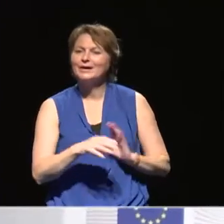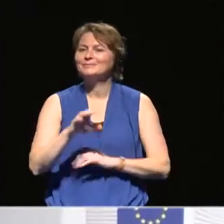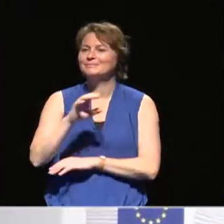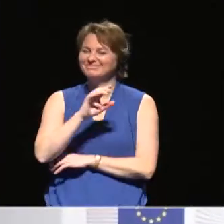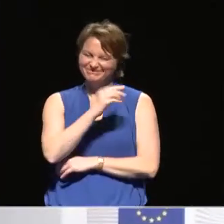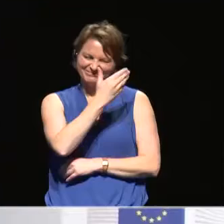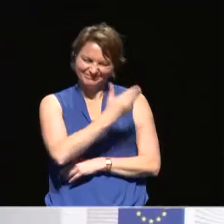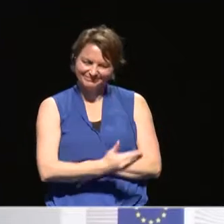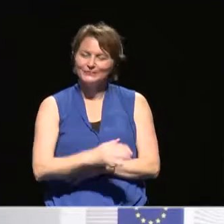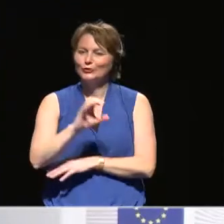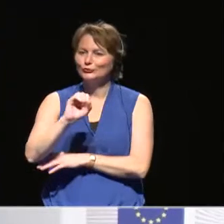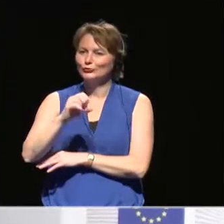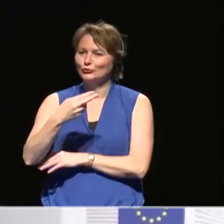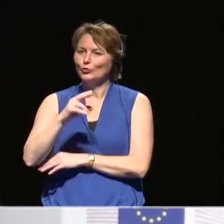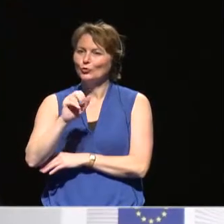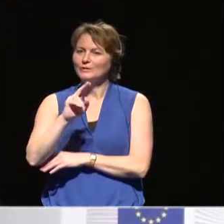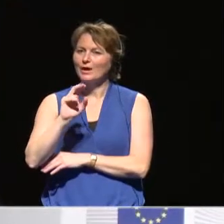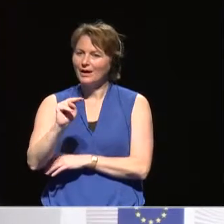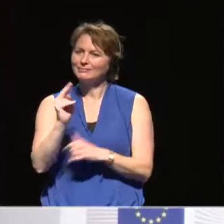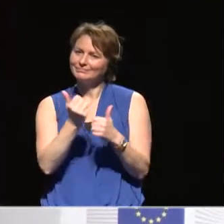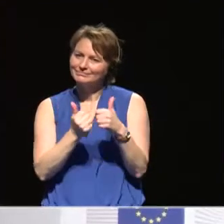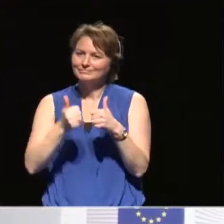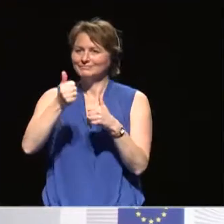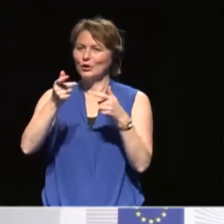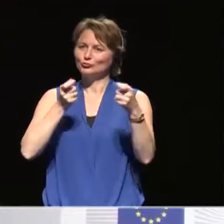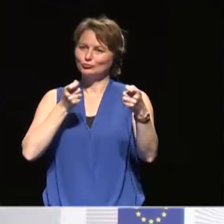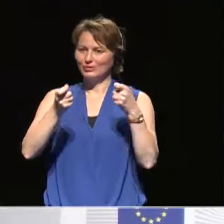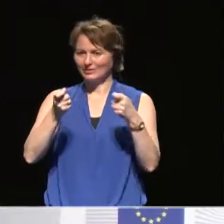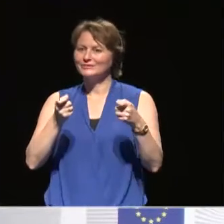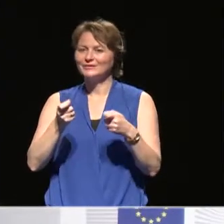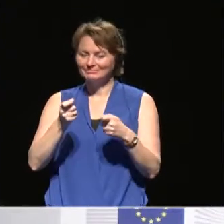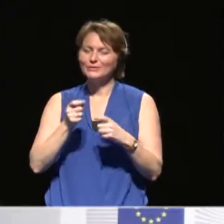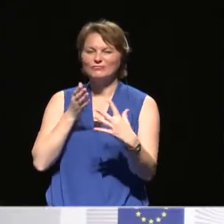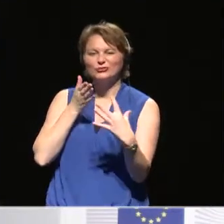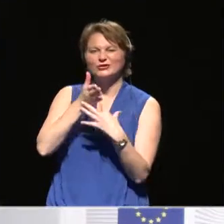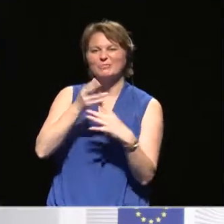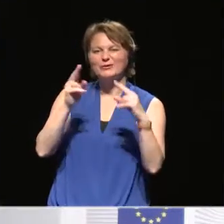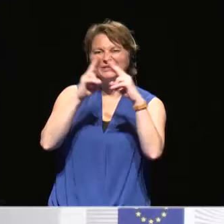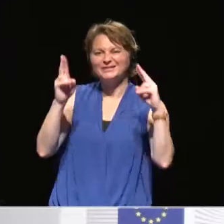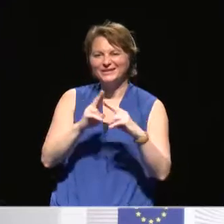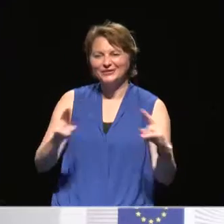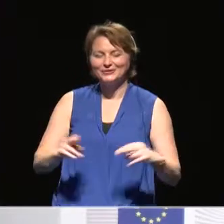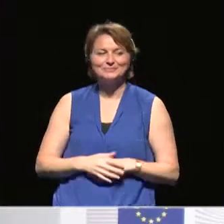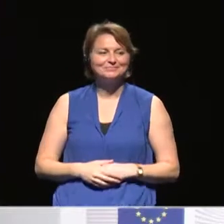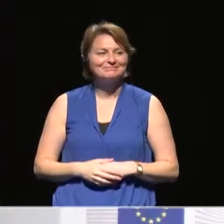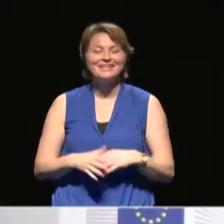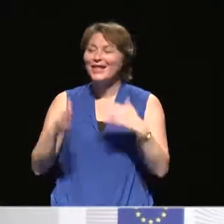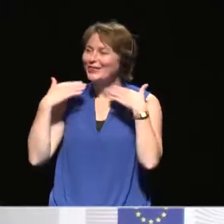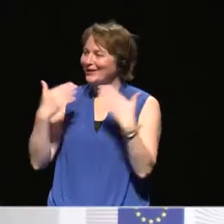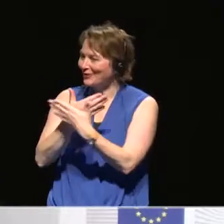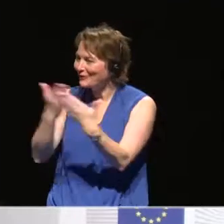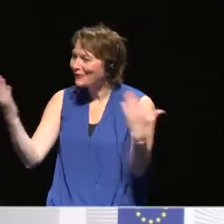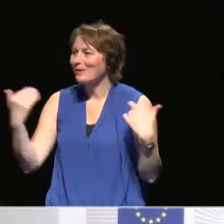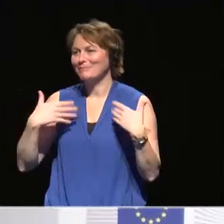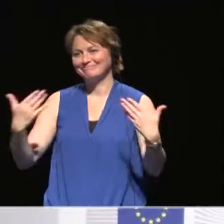Transparency International Maldives. You have the floor. Thank you. Good morning, everyone. Let me just start by saying that I'm delighted to be part of